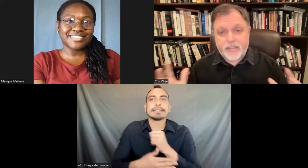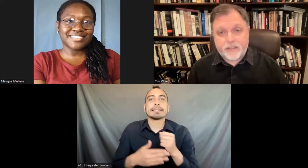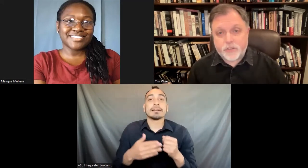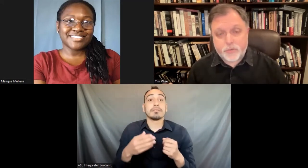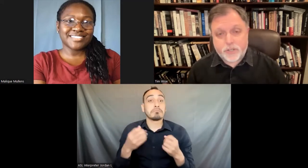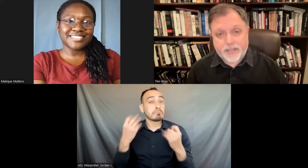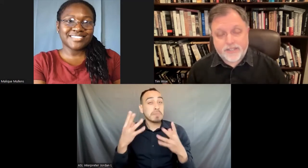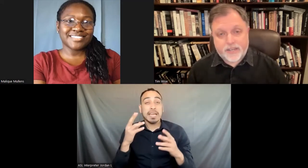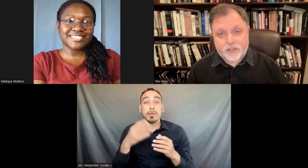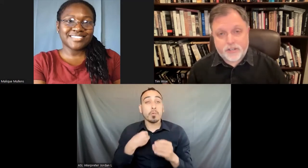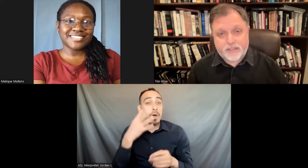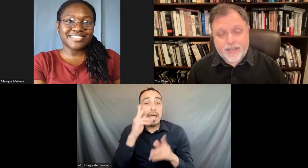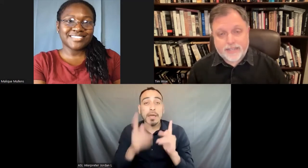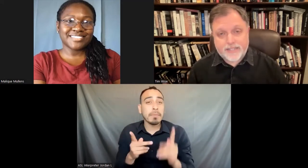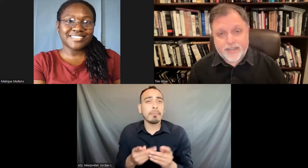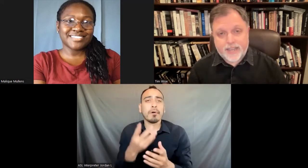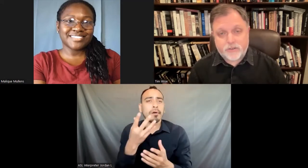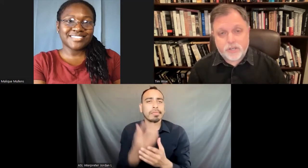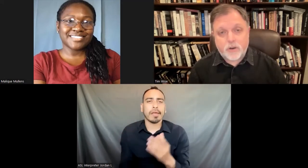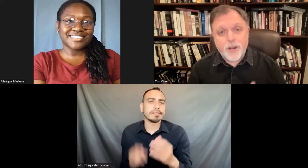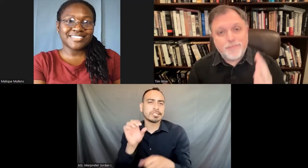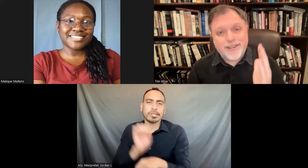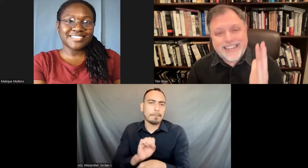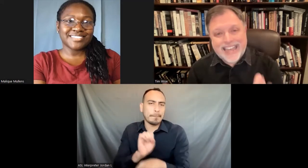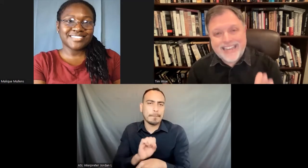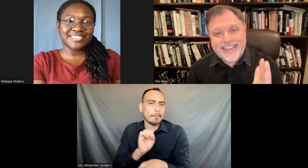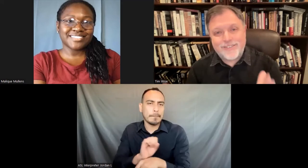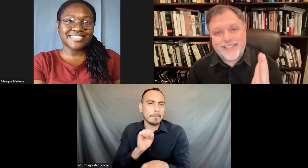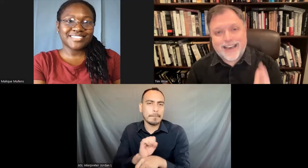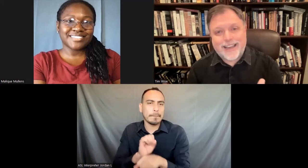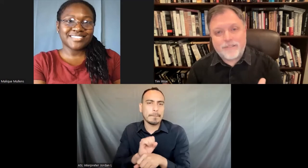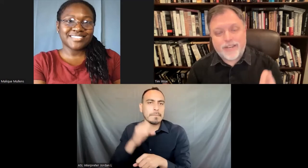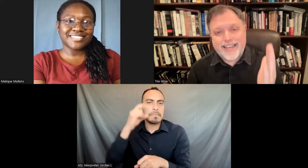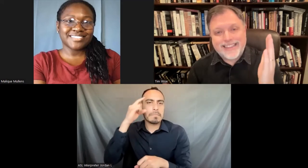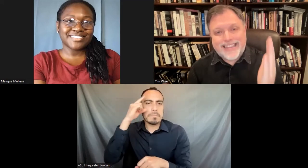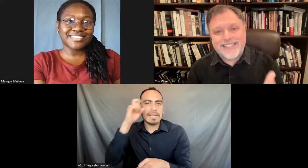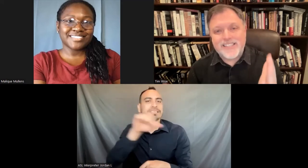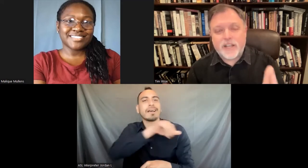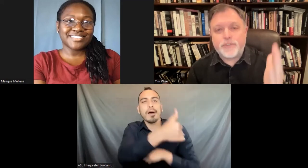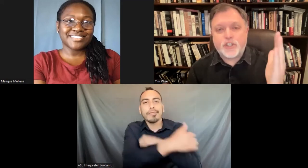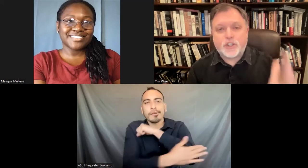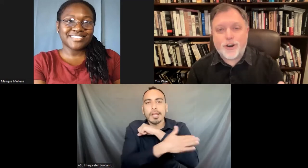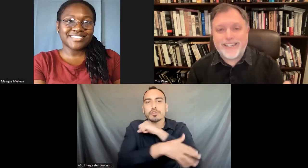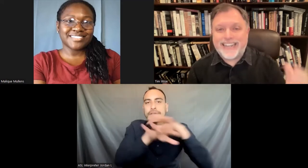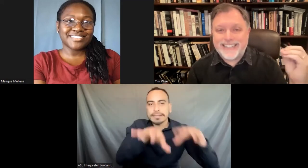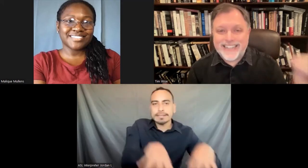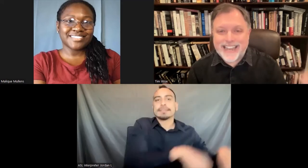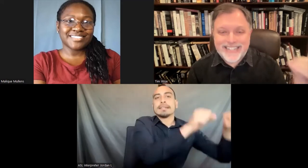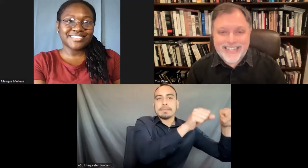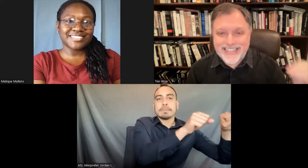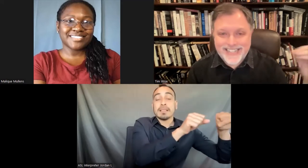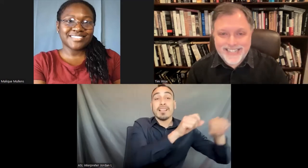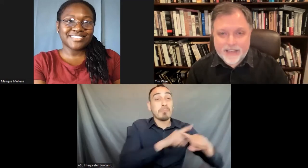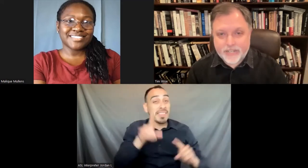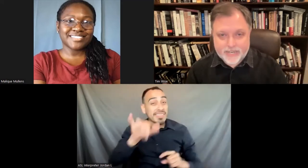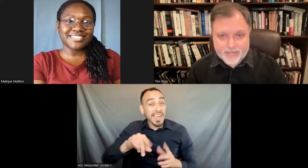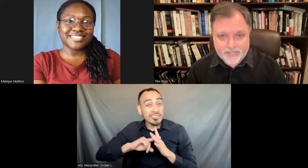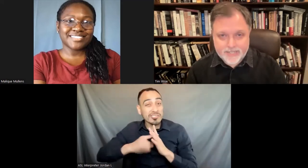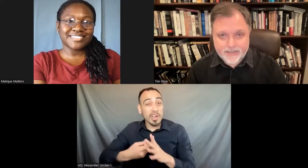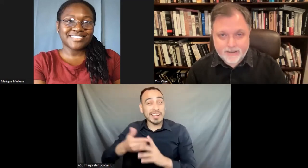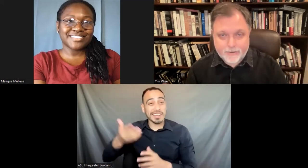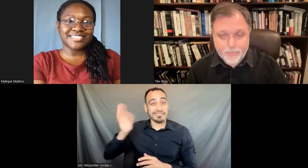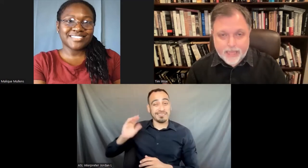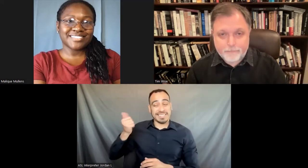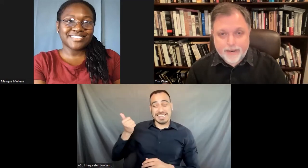to deindustrialization in the last decade or so. But again, here's the irony. That stuff started in the